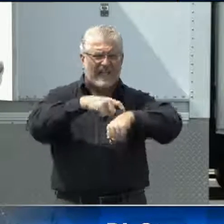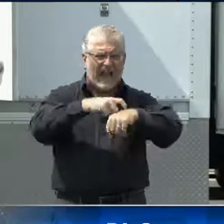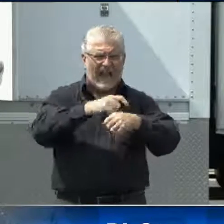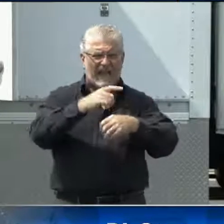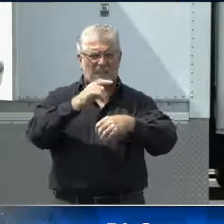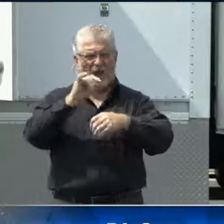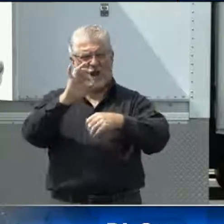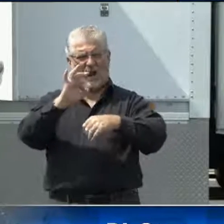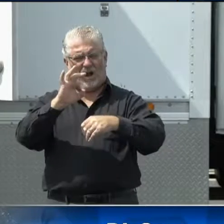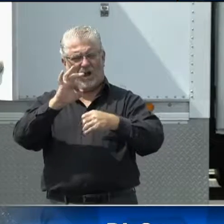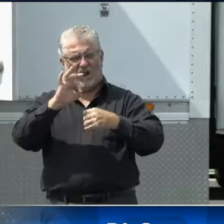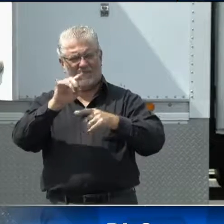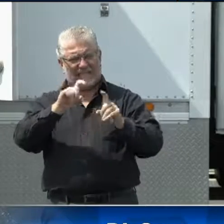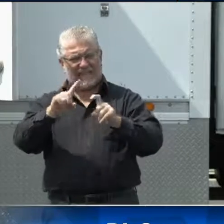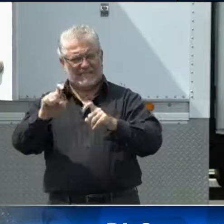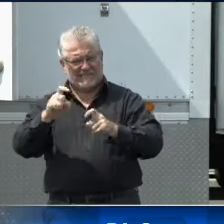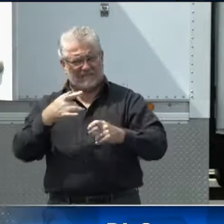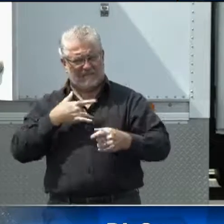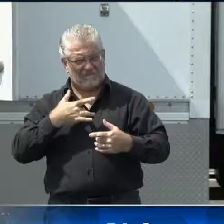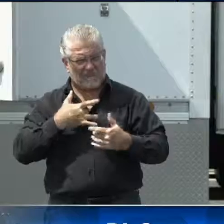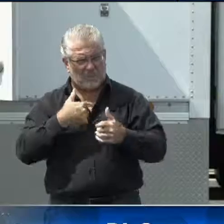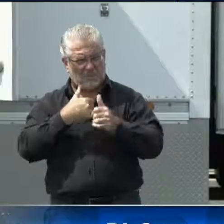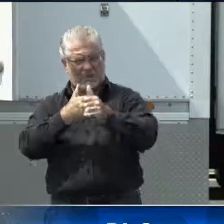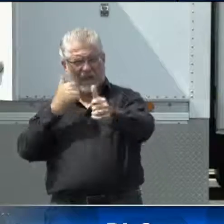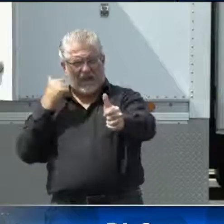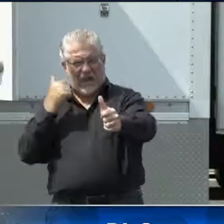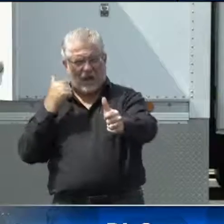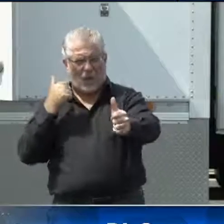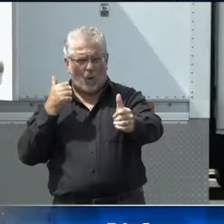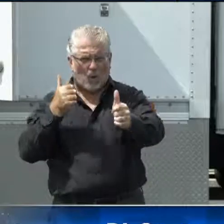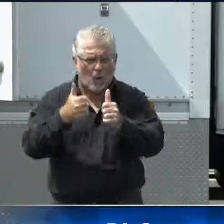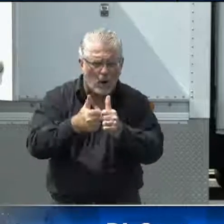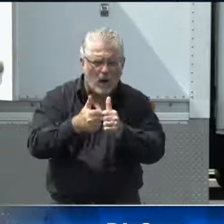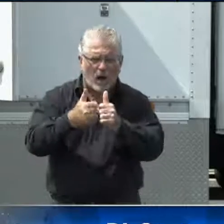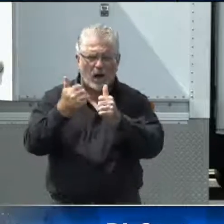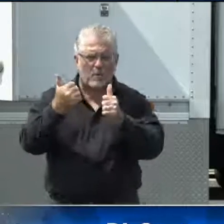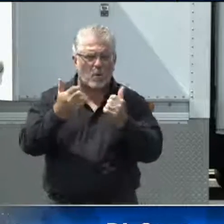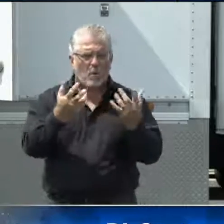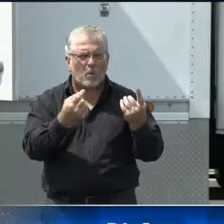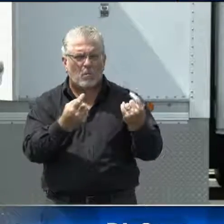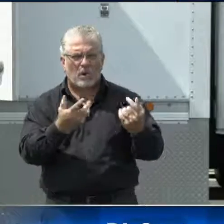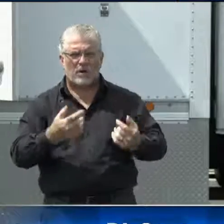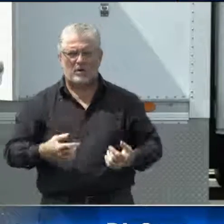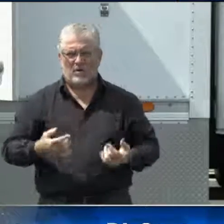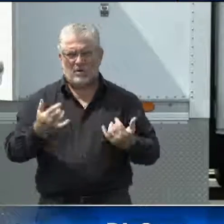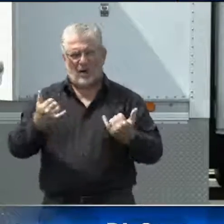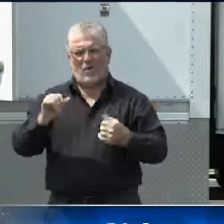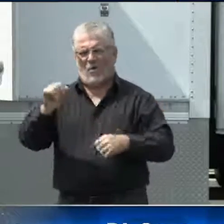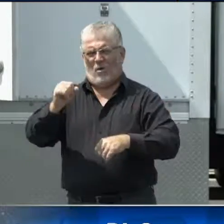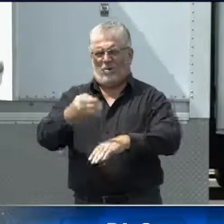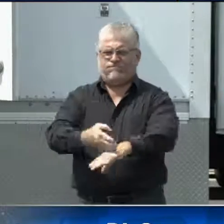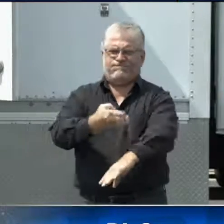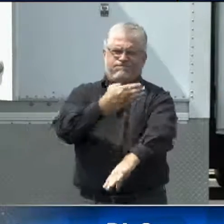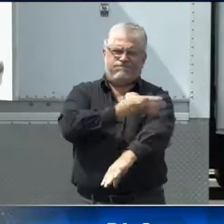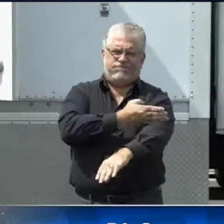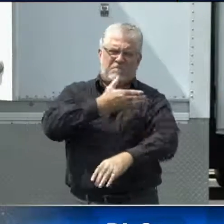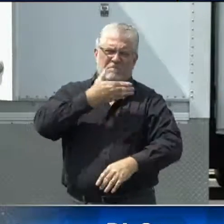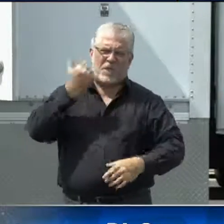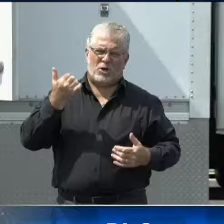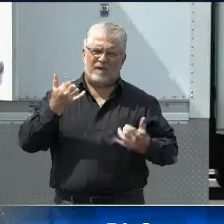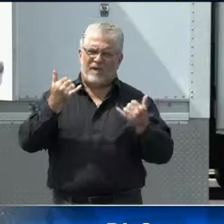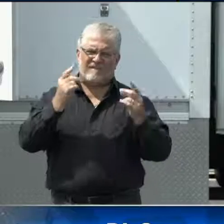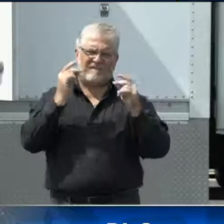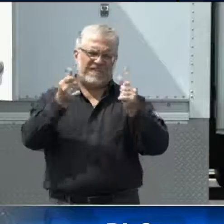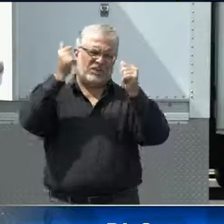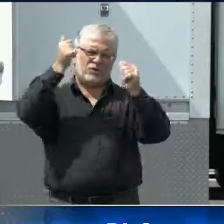What's the typical turnaround on testing right now? So Pennsylvania is doing much better in terms of the turnaround time for results